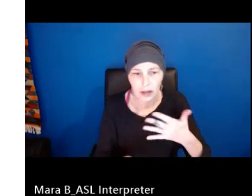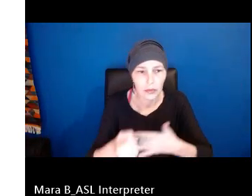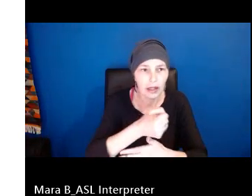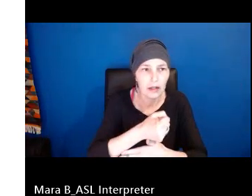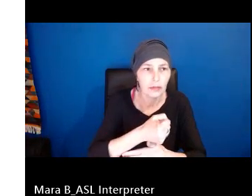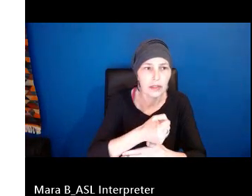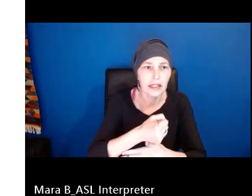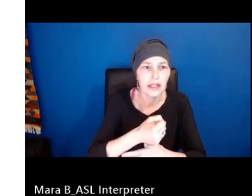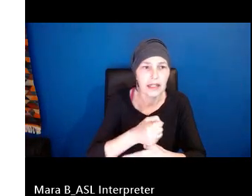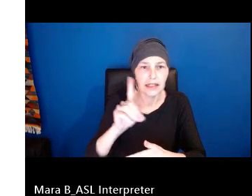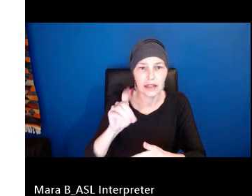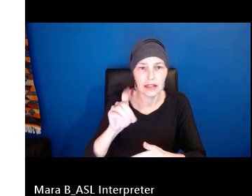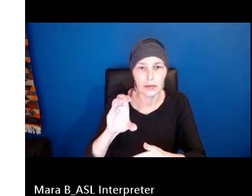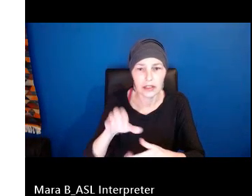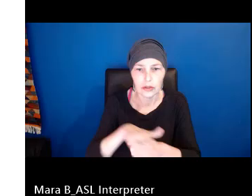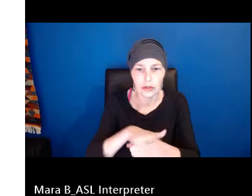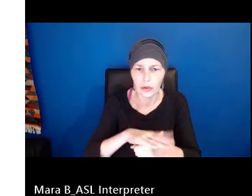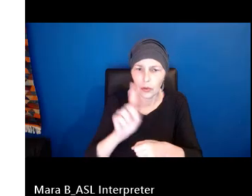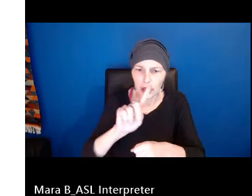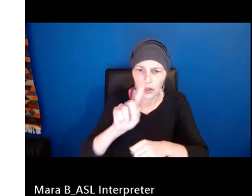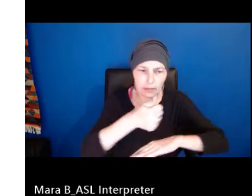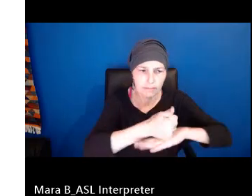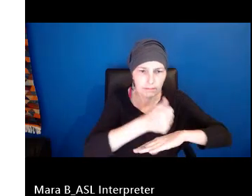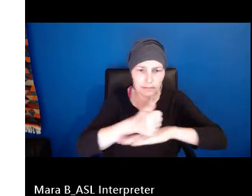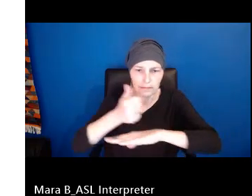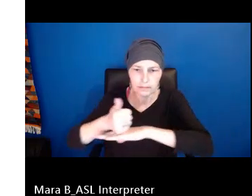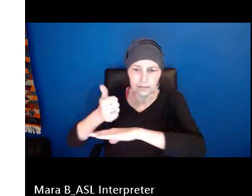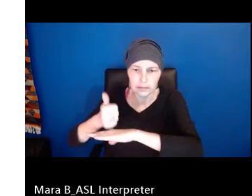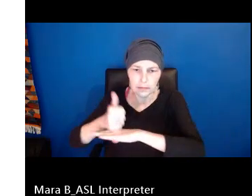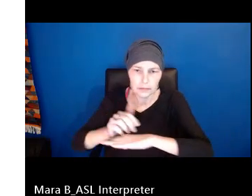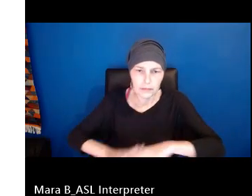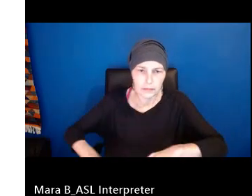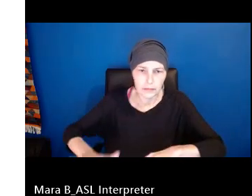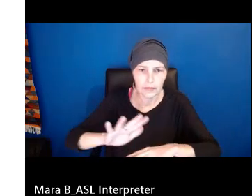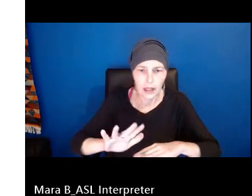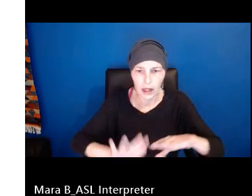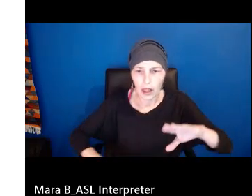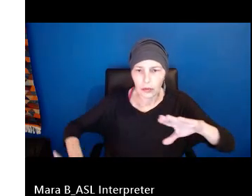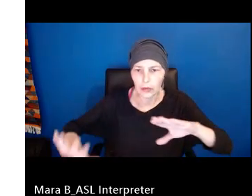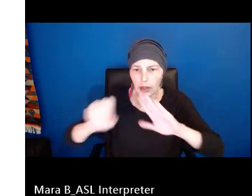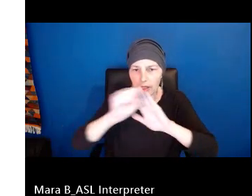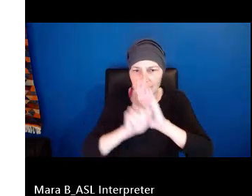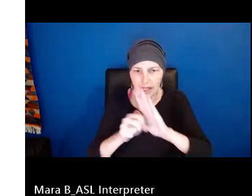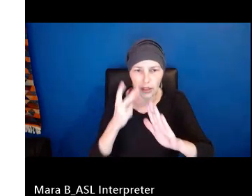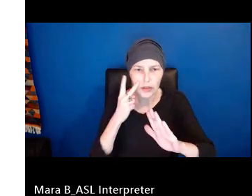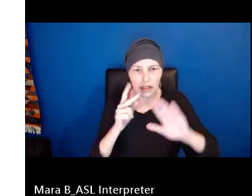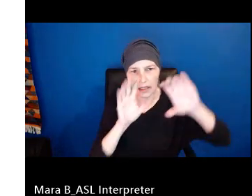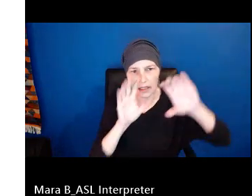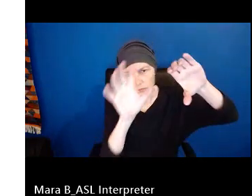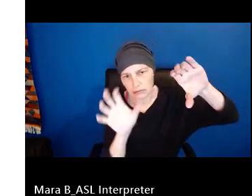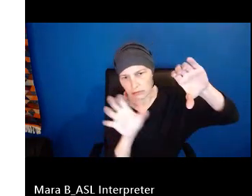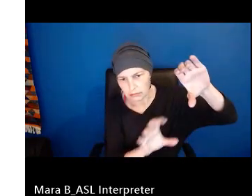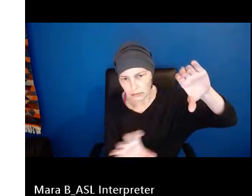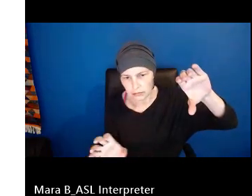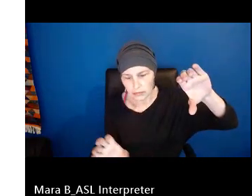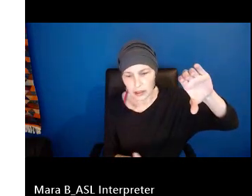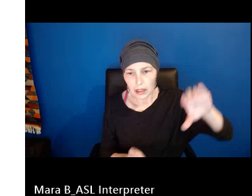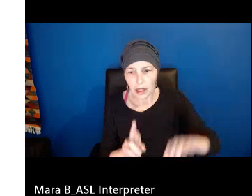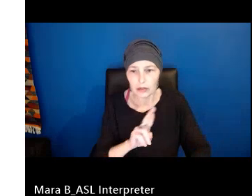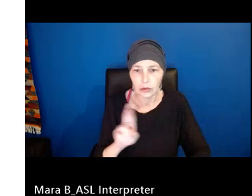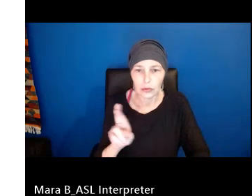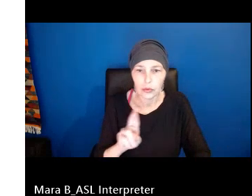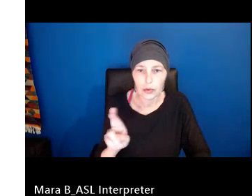zones exist. You can see that there's a cross section across the state. There's on the right side of the